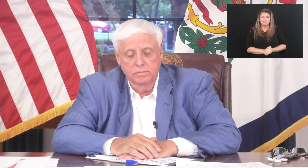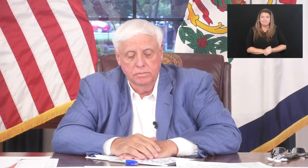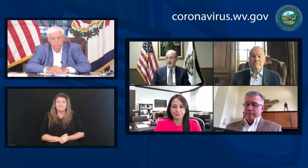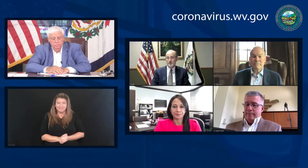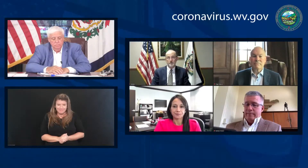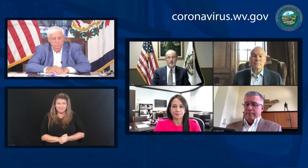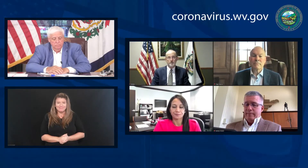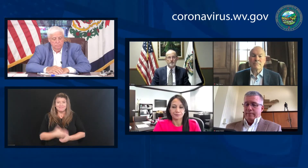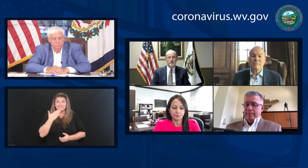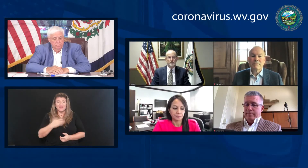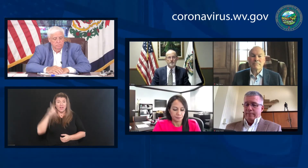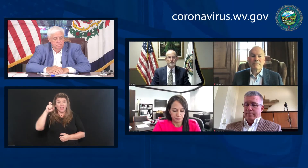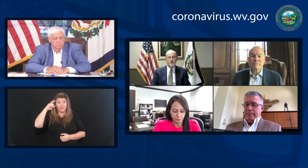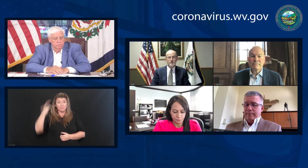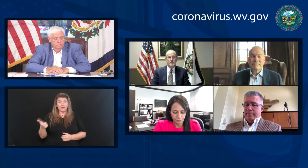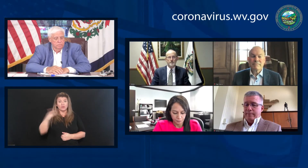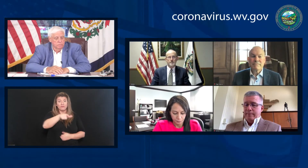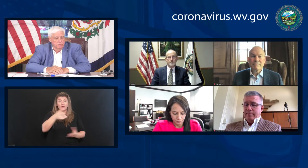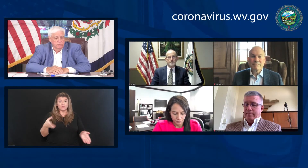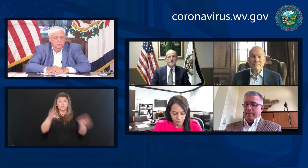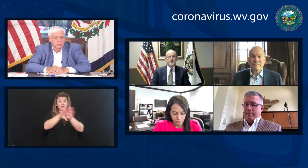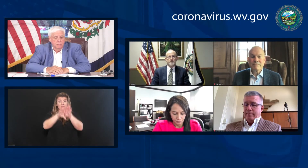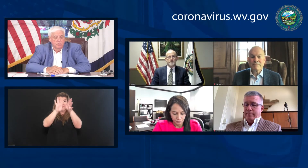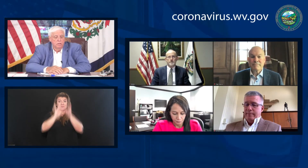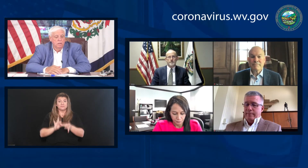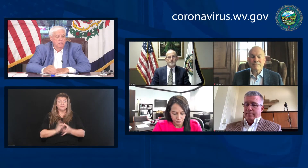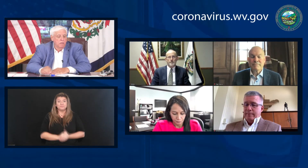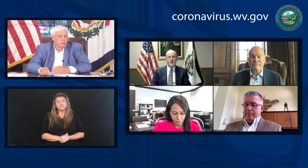Thank you, June. Governor, I'll turn it back to you.